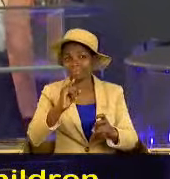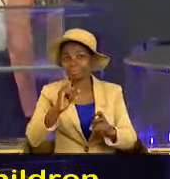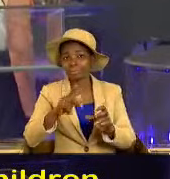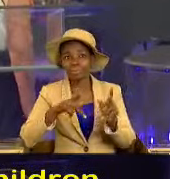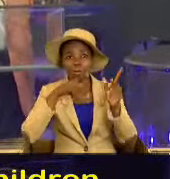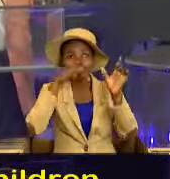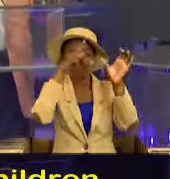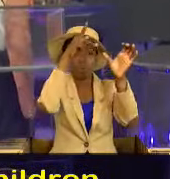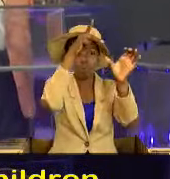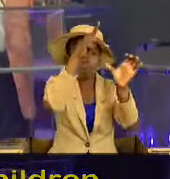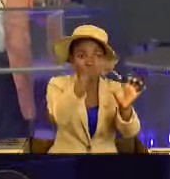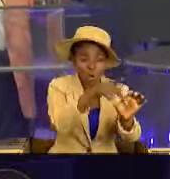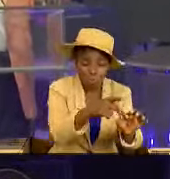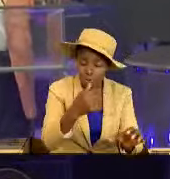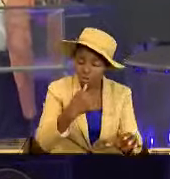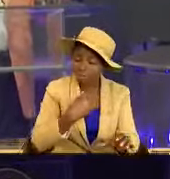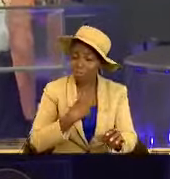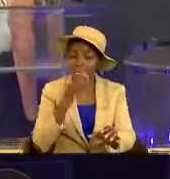fire